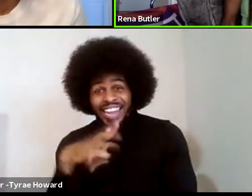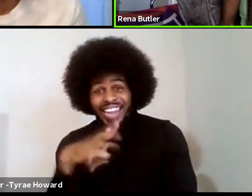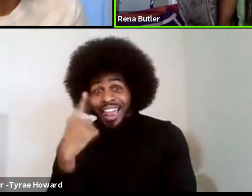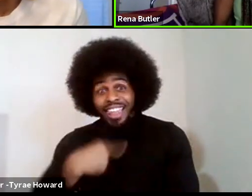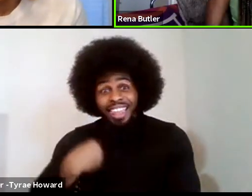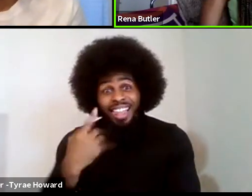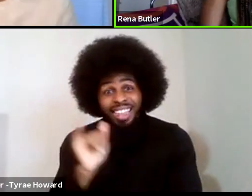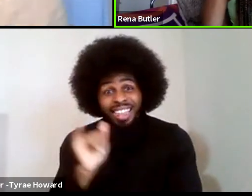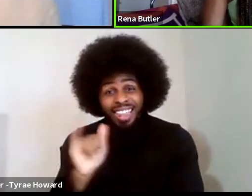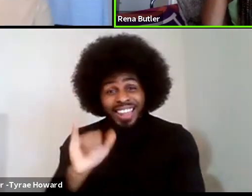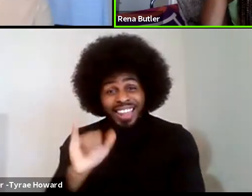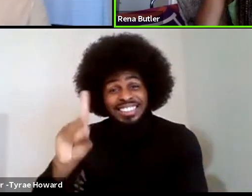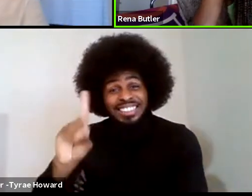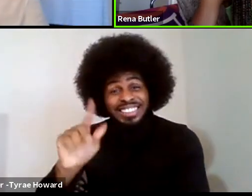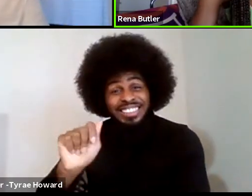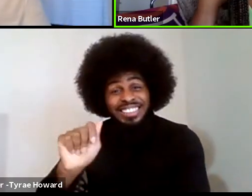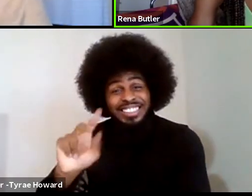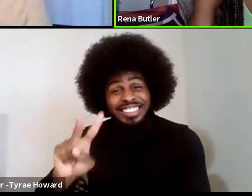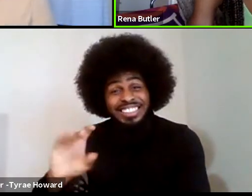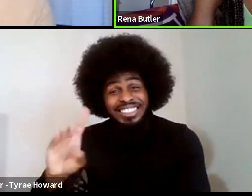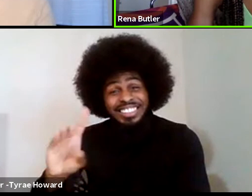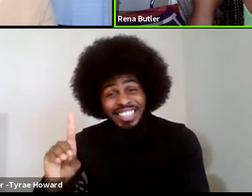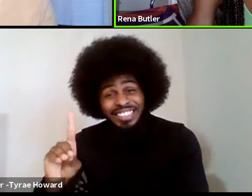David Bowie. So, so wild.